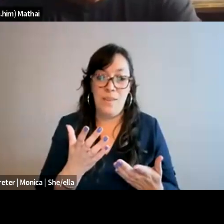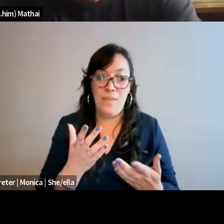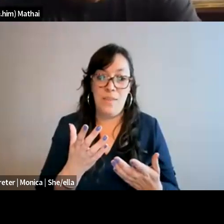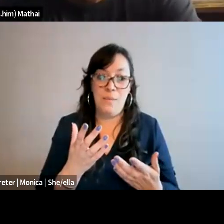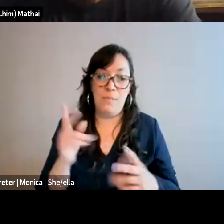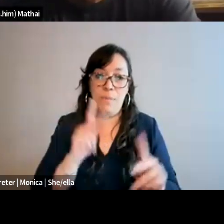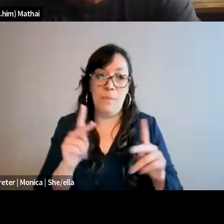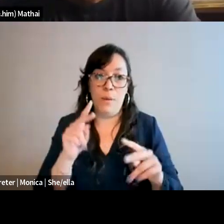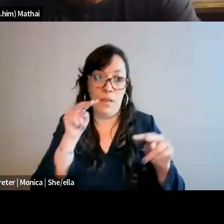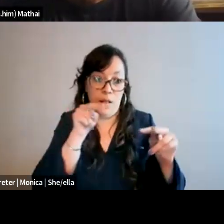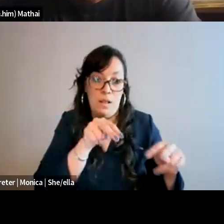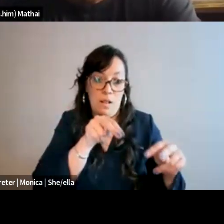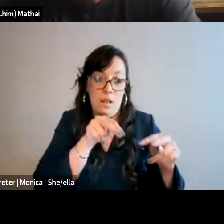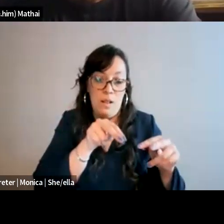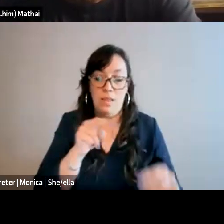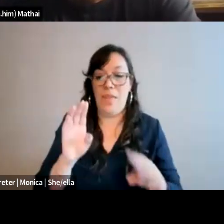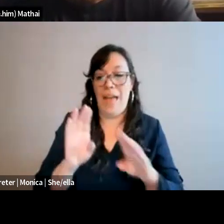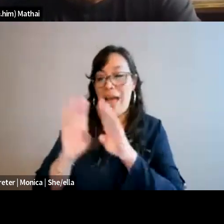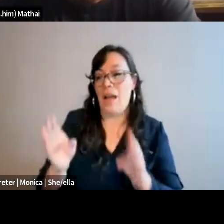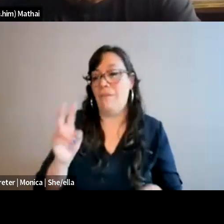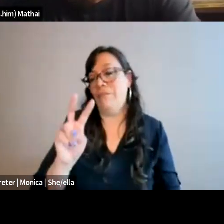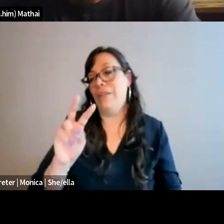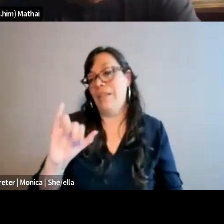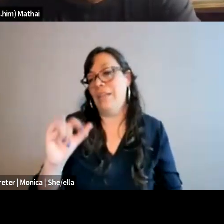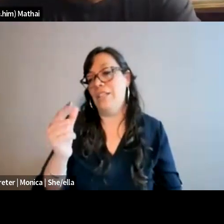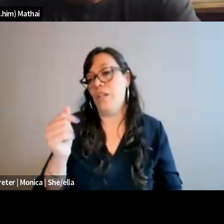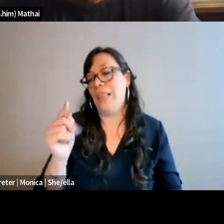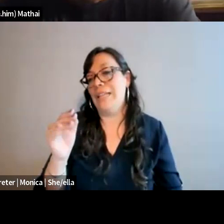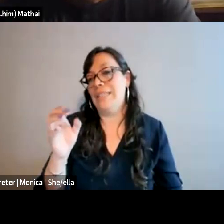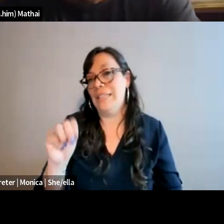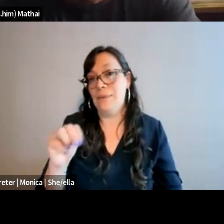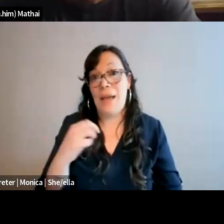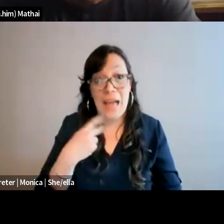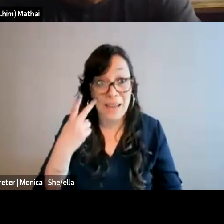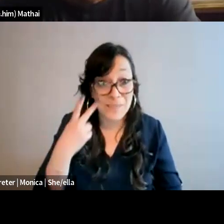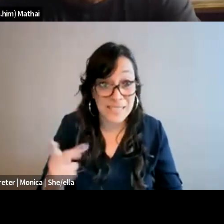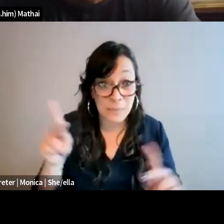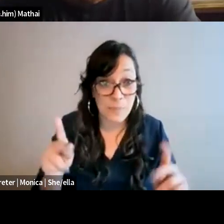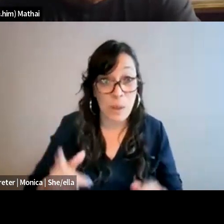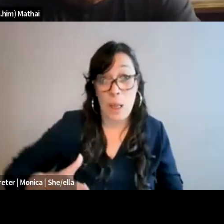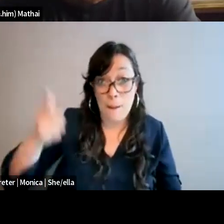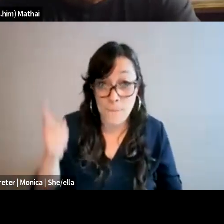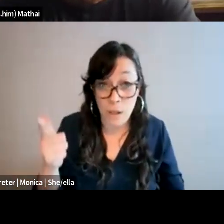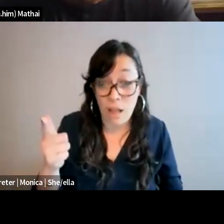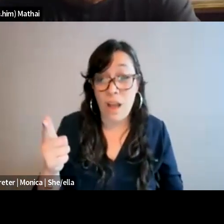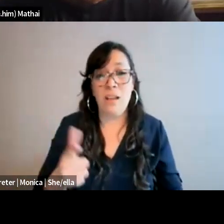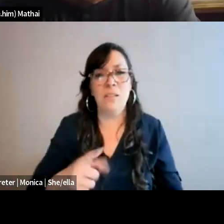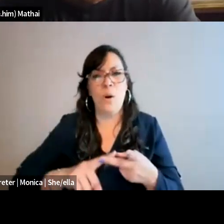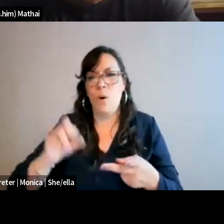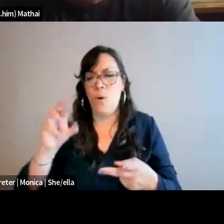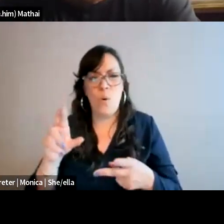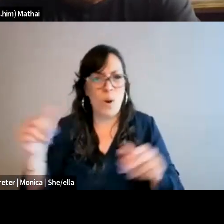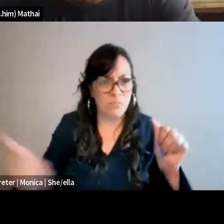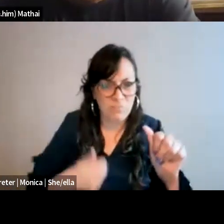vigilantism that goes on with unhoused people. It's a reality. I've seen people pull guns on me or other unhoused people. They go